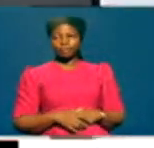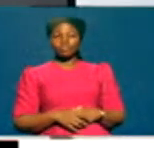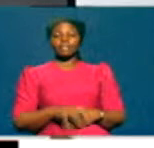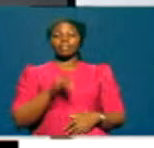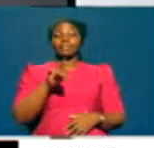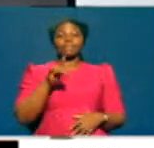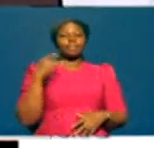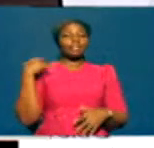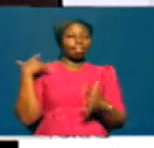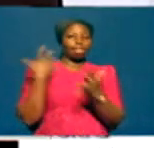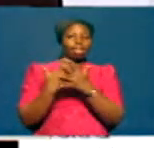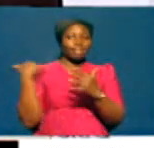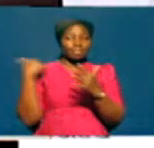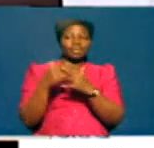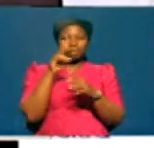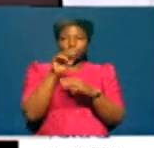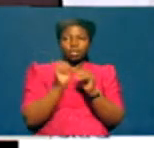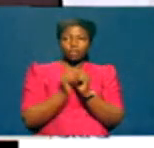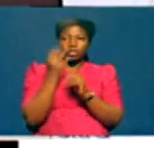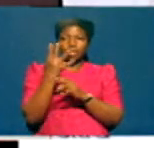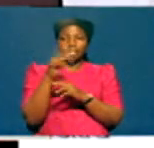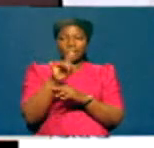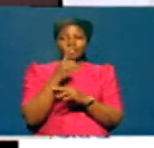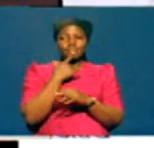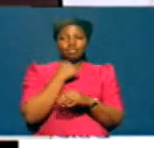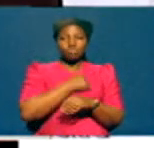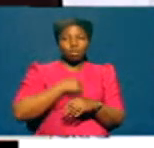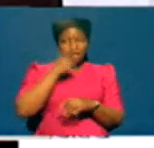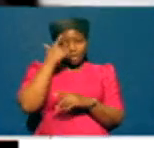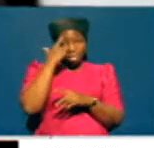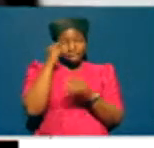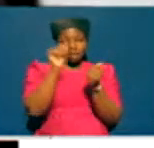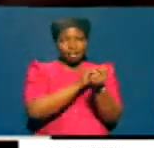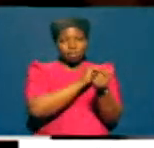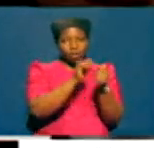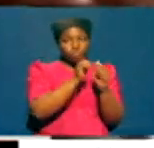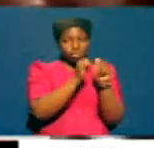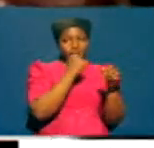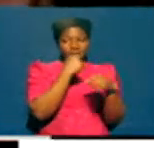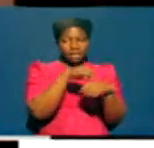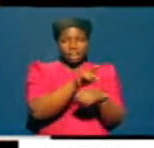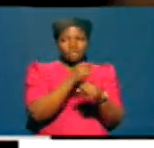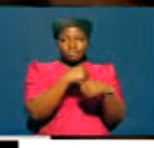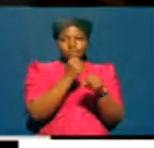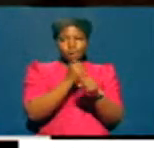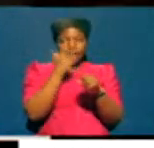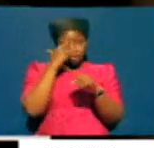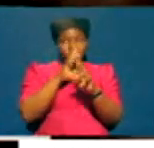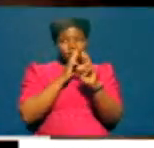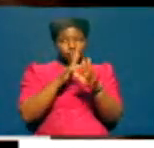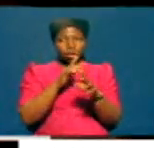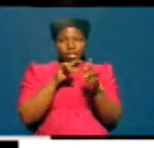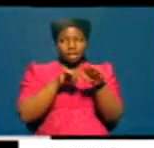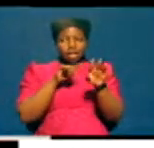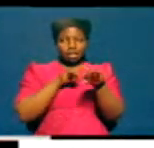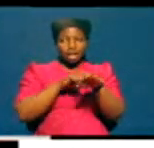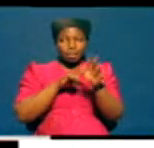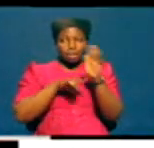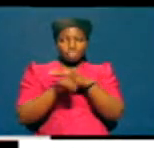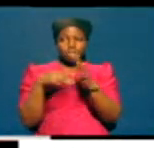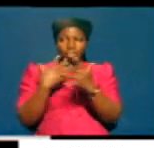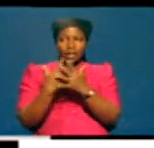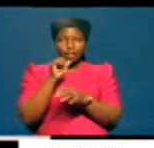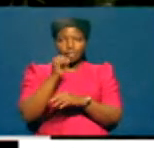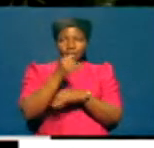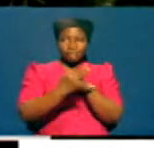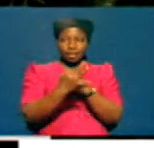2014 says he deeply apologizes for the damage he has caused to reporters while leaving prison. The 53-year-old was sent to prison for